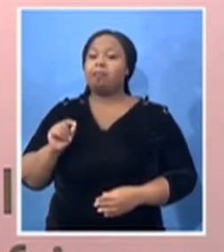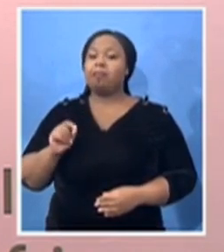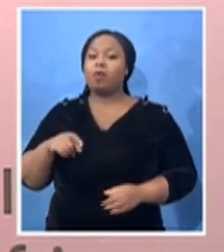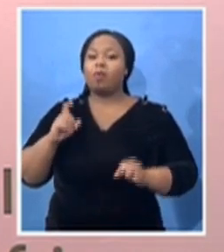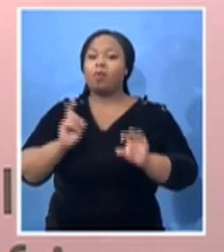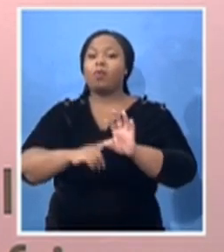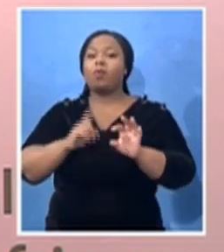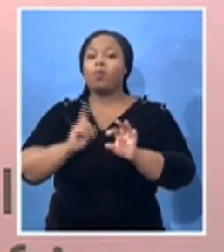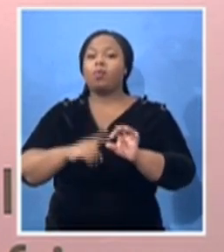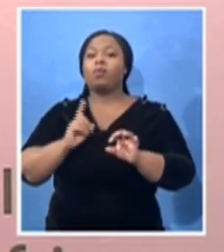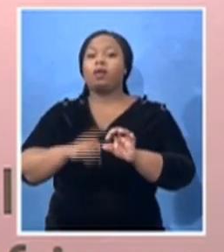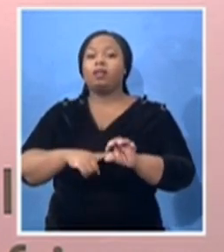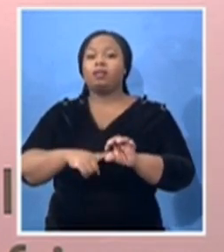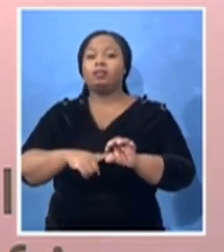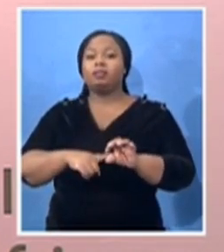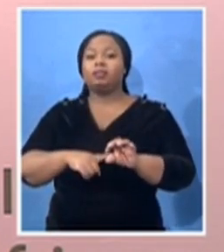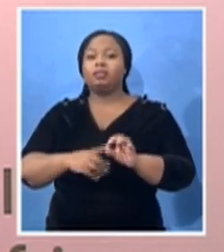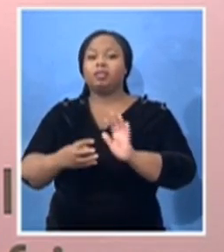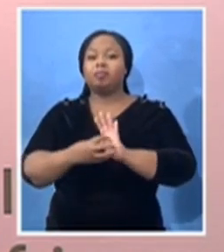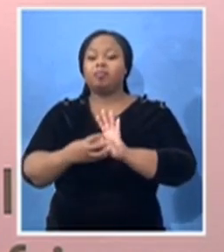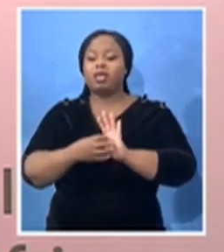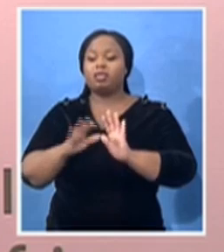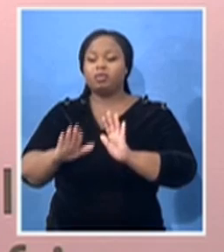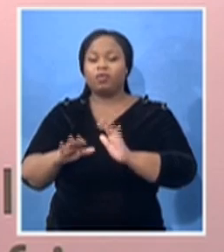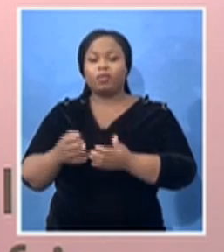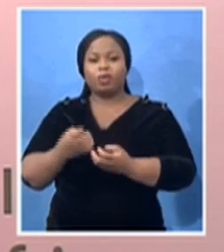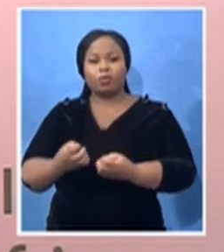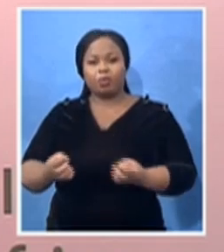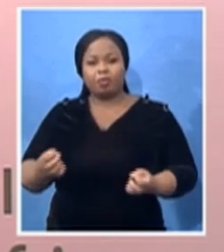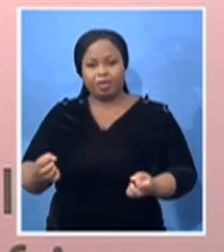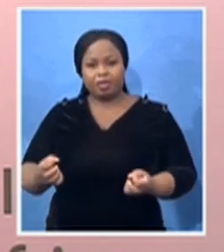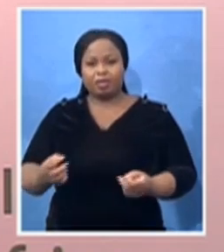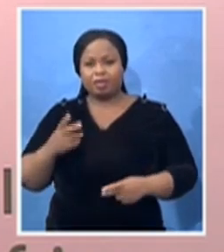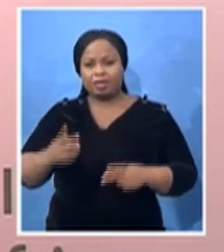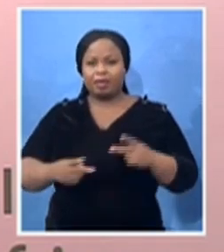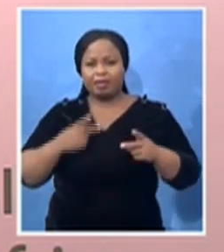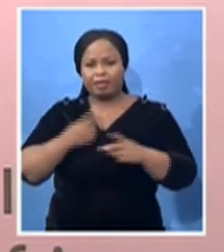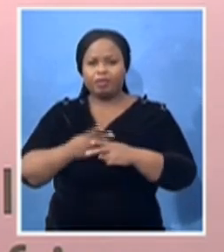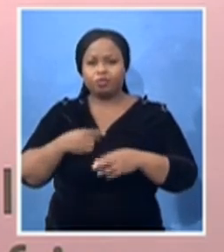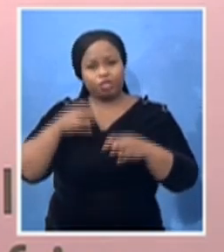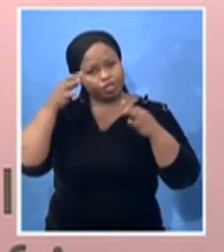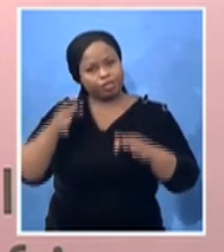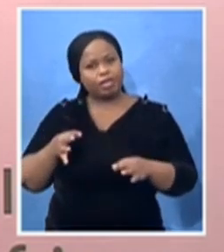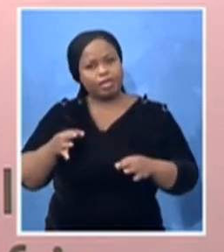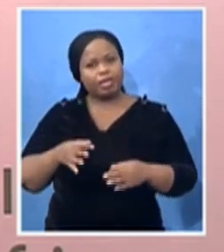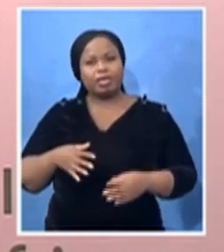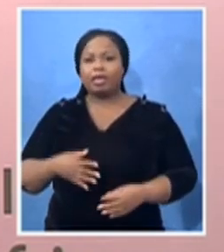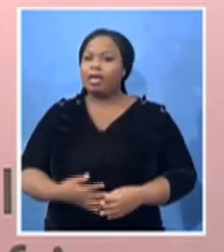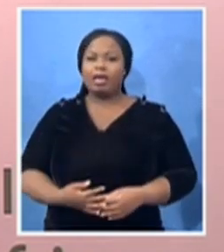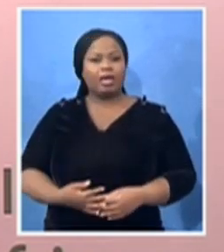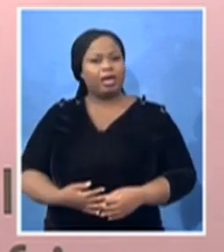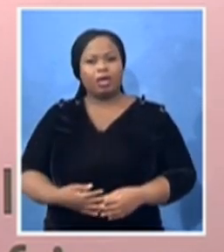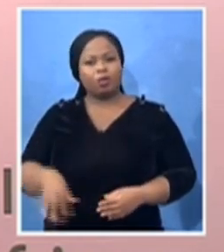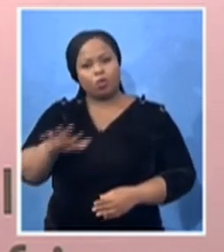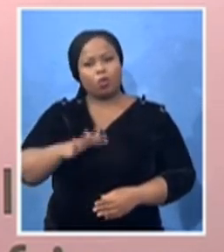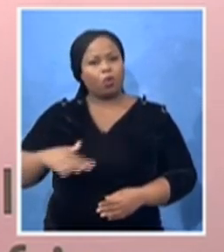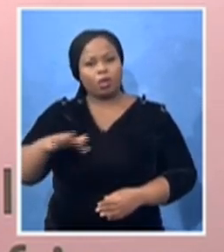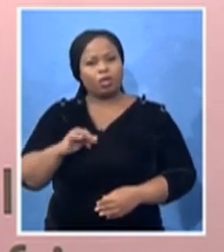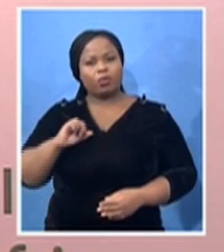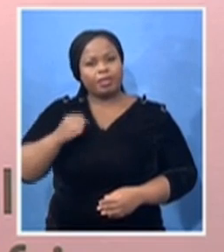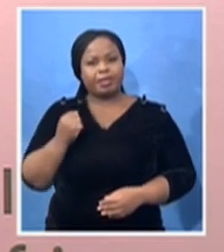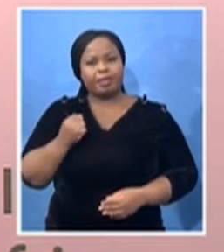equipment, but she quickly decided that all of it shall be allocated to Baragwanath, Chris Hani